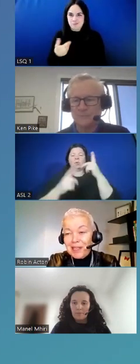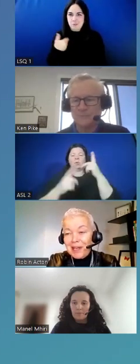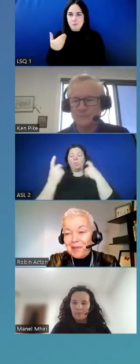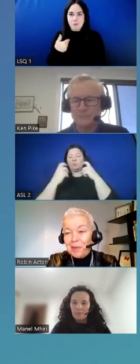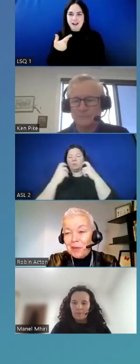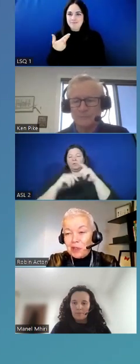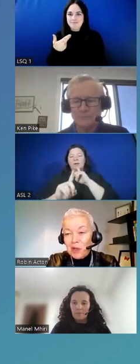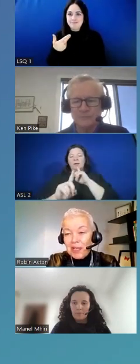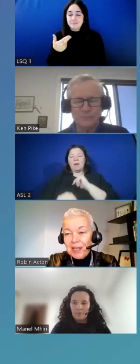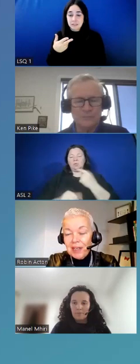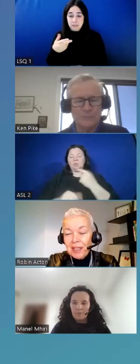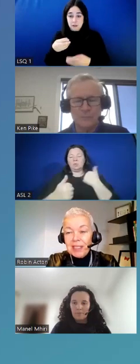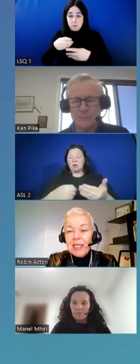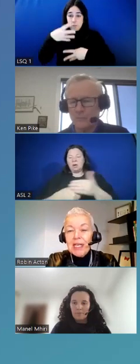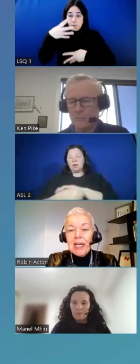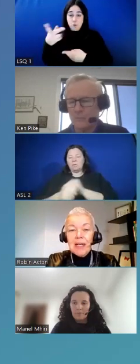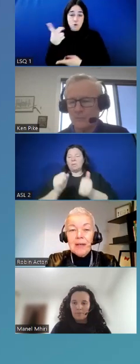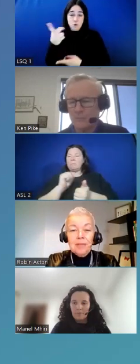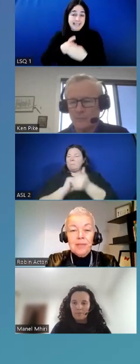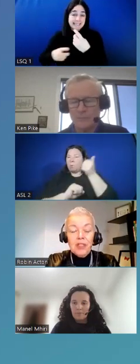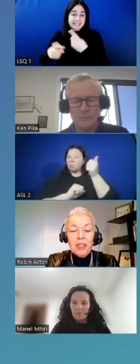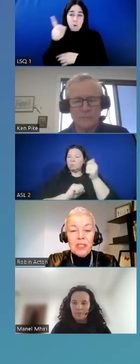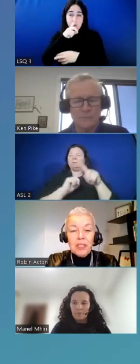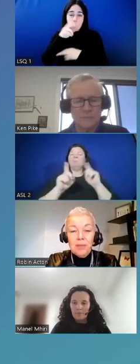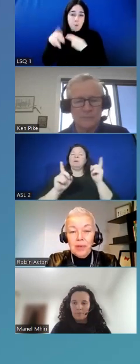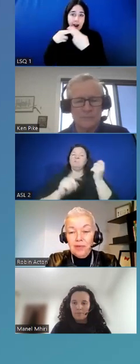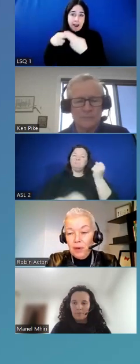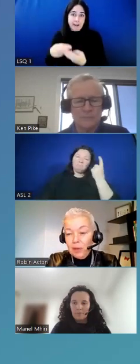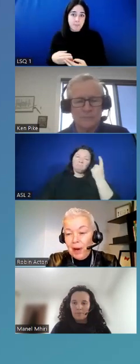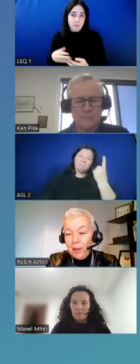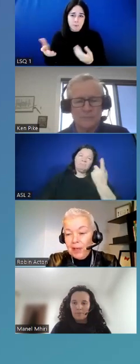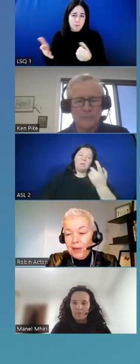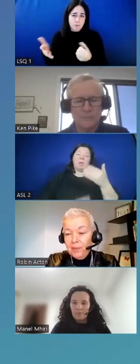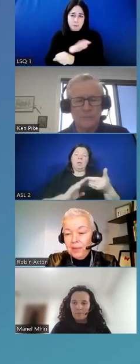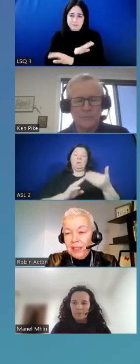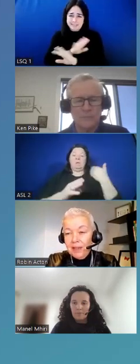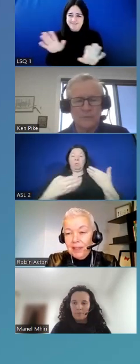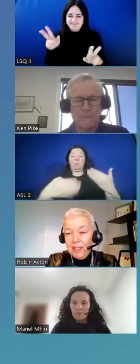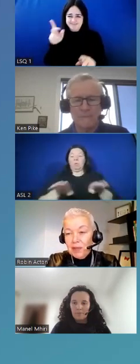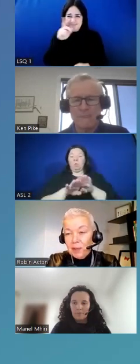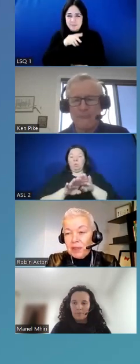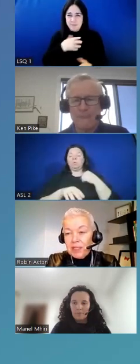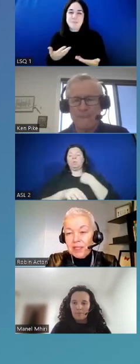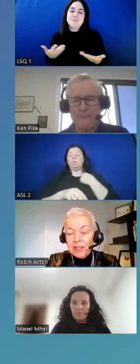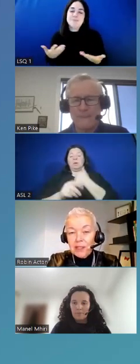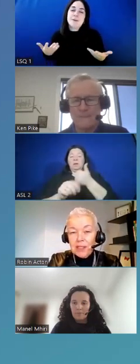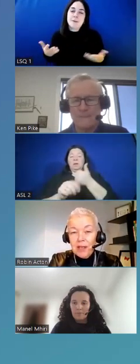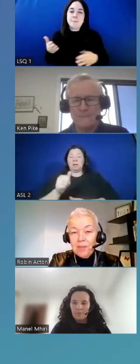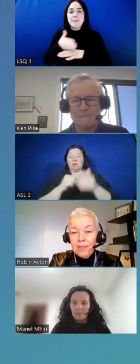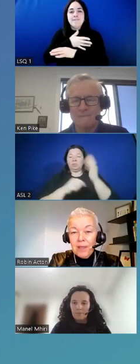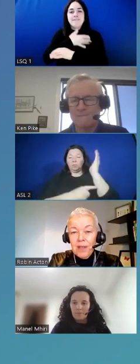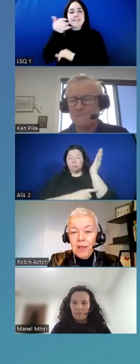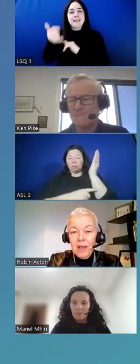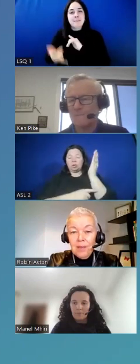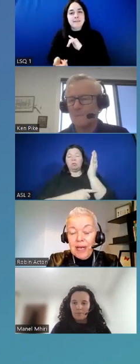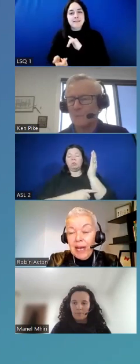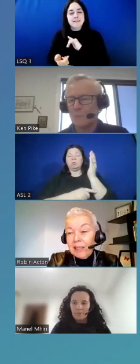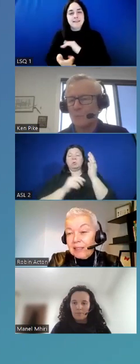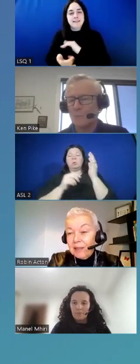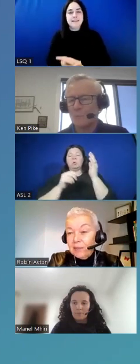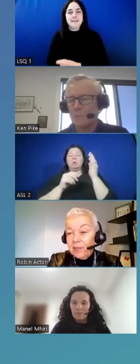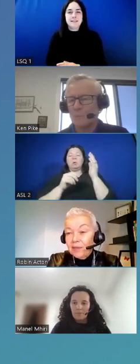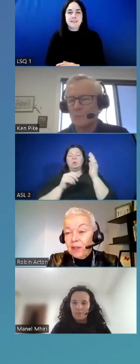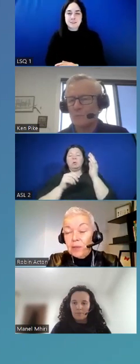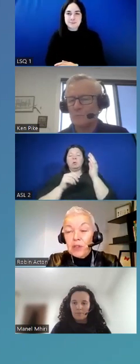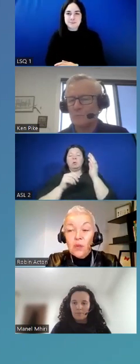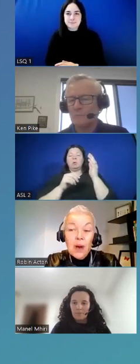our best to cover the majority of it. Just before we wrap here, I'm going to give each of our presenters, I'm going to